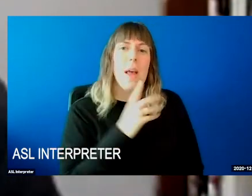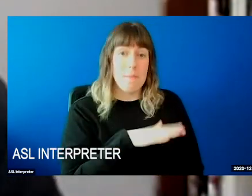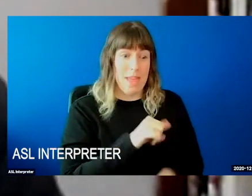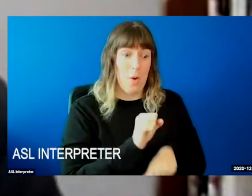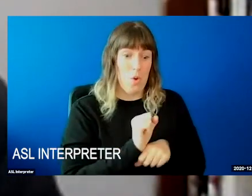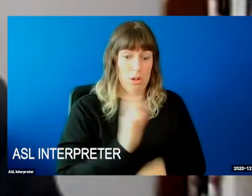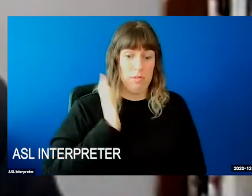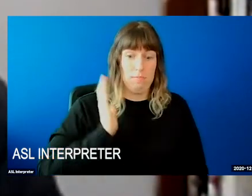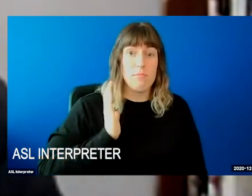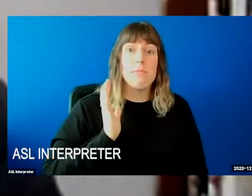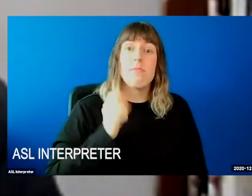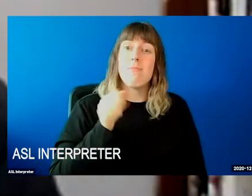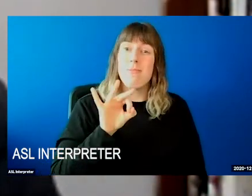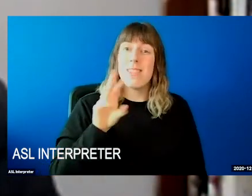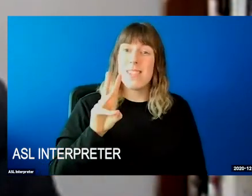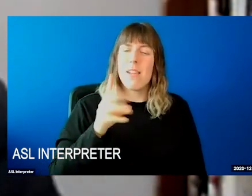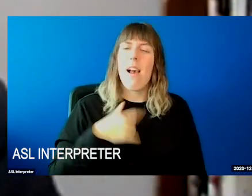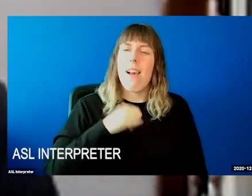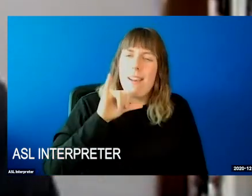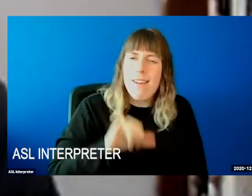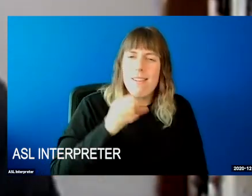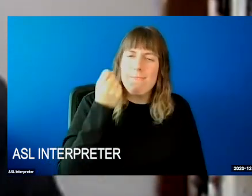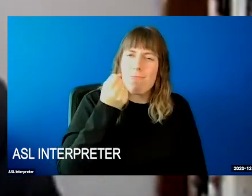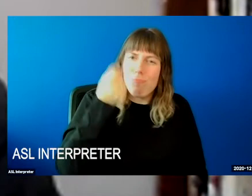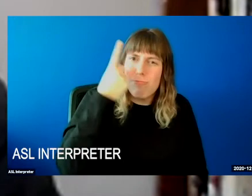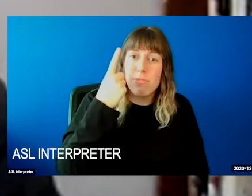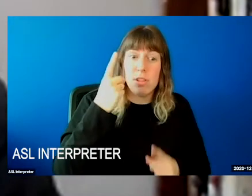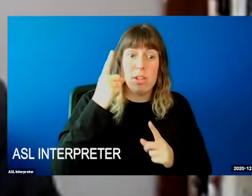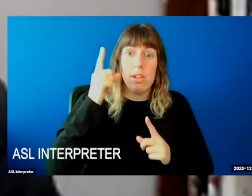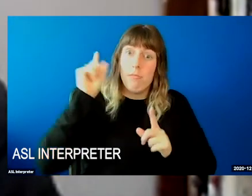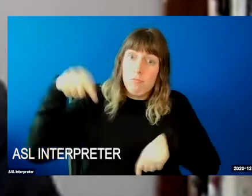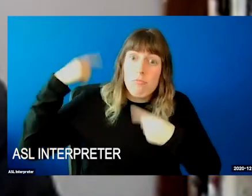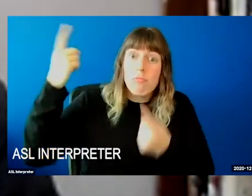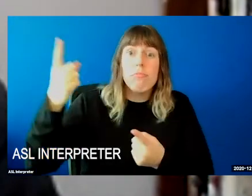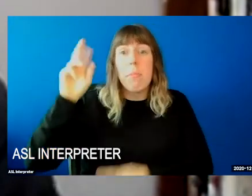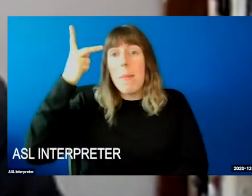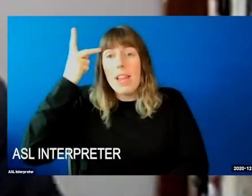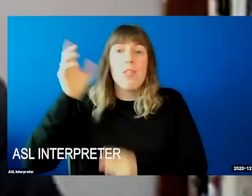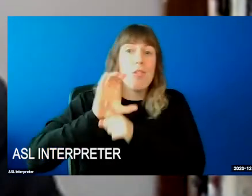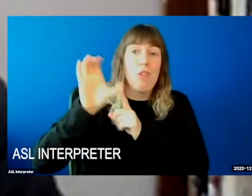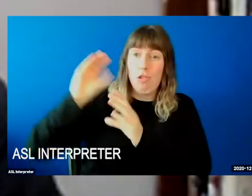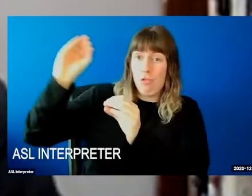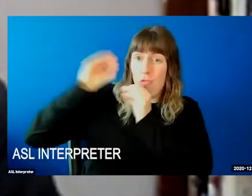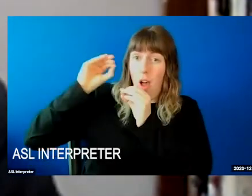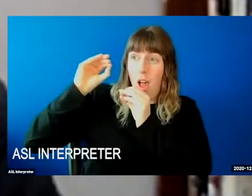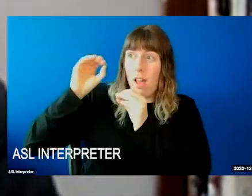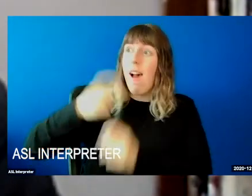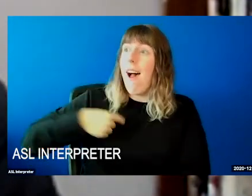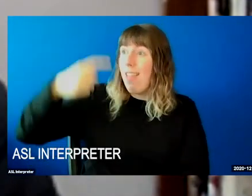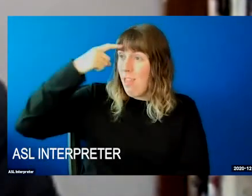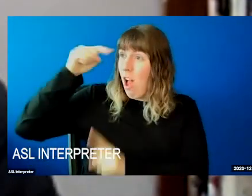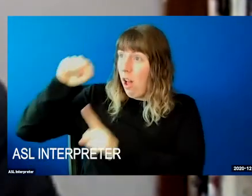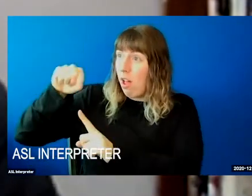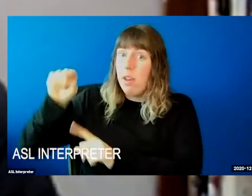it is that that's where I realized that contrary to all of my political and cultural upbringing, it is possible to work with